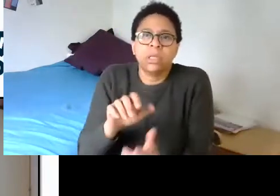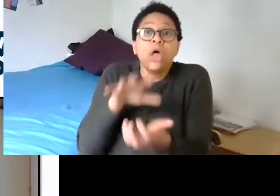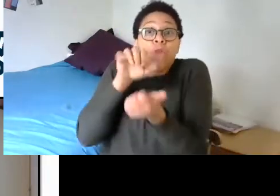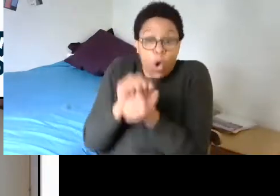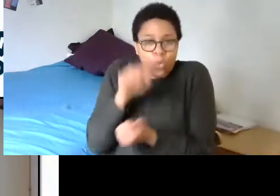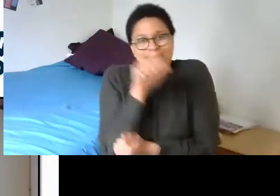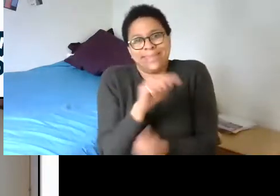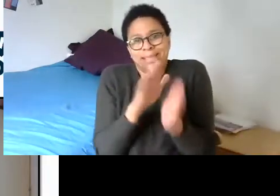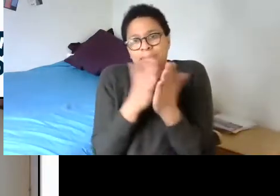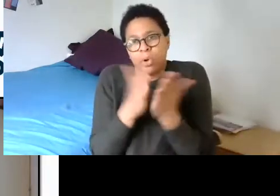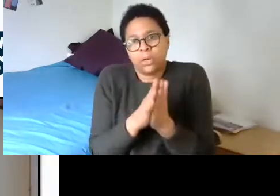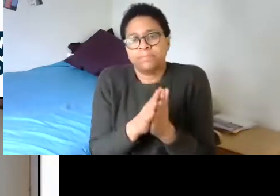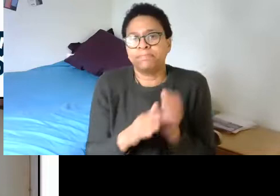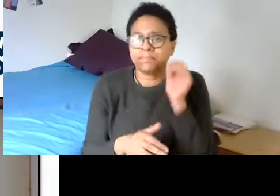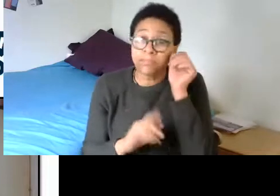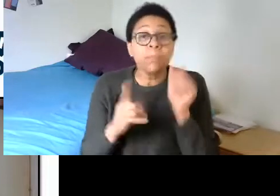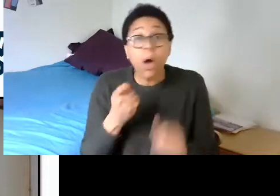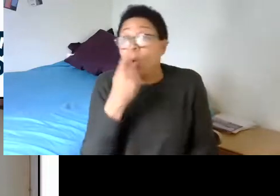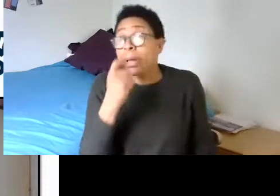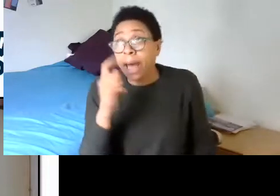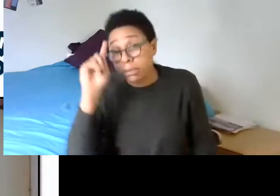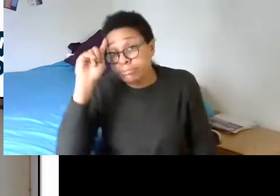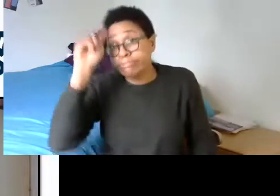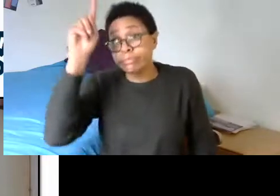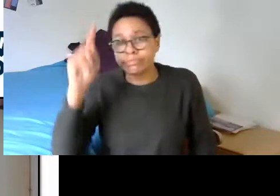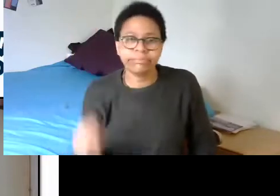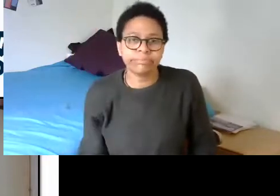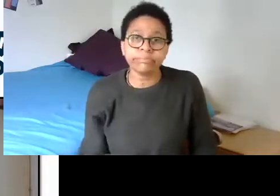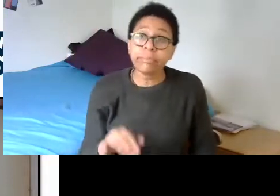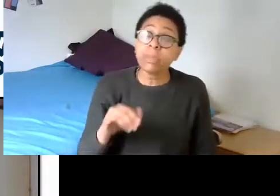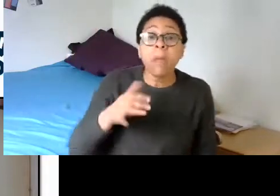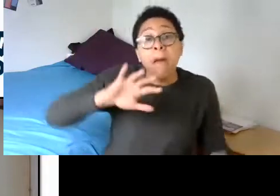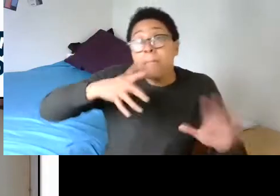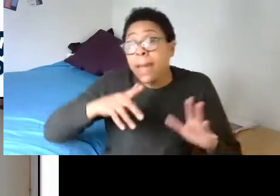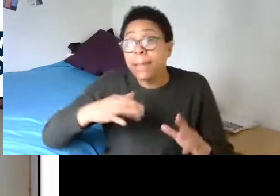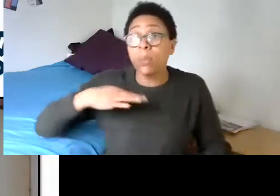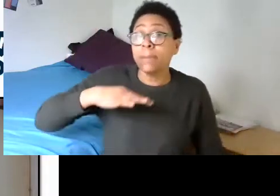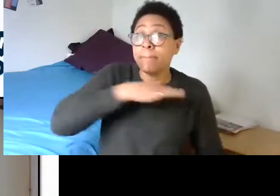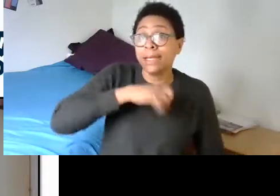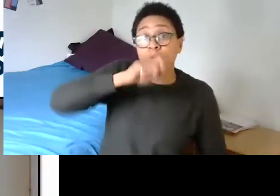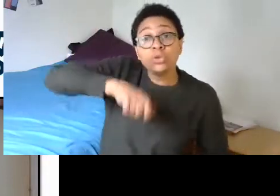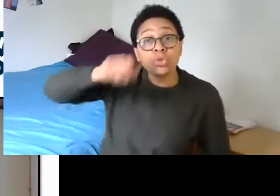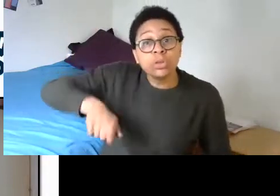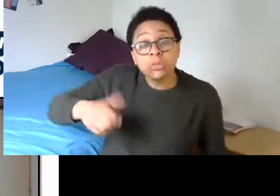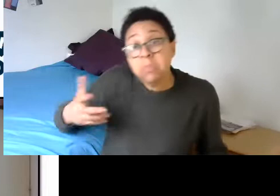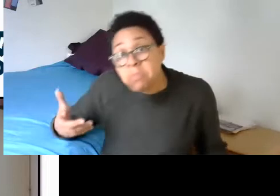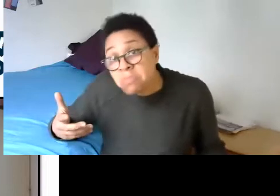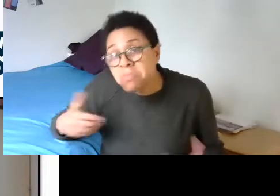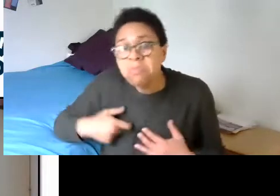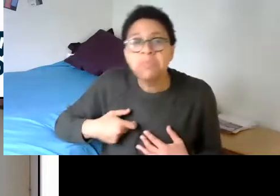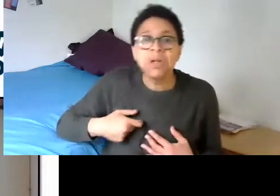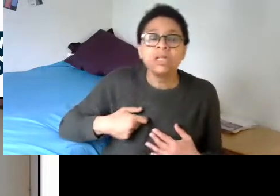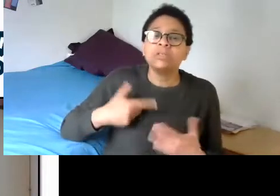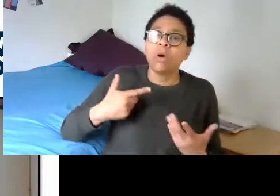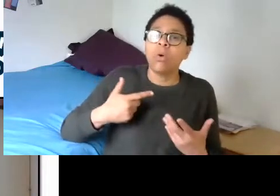unfortunately. But we can make guesses as to the owner. They were likely a medical student given the topic of the printed book, and the illustrations of surgeons